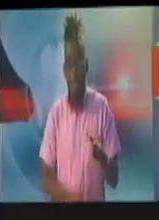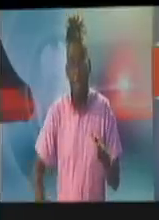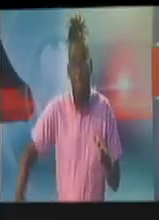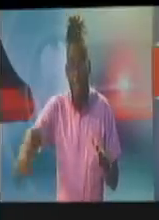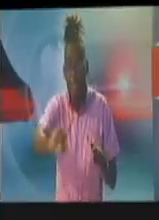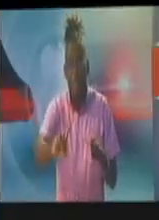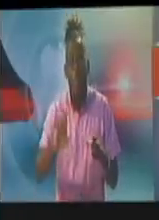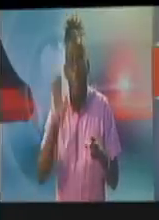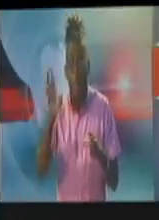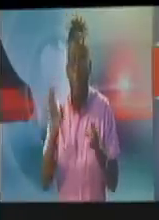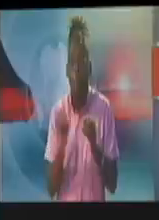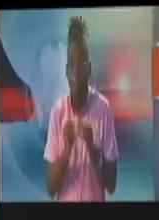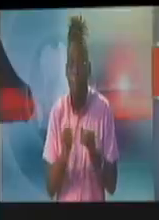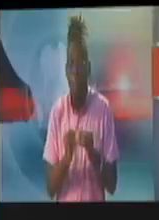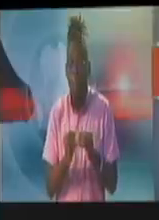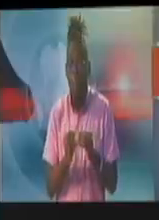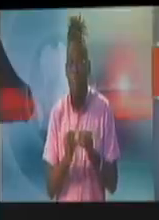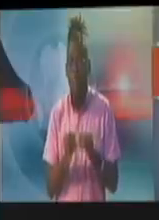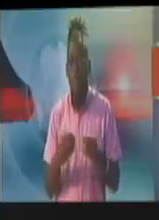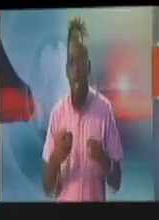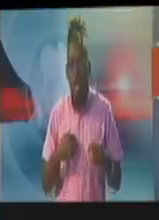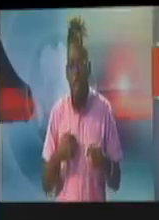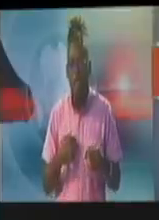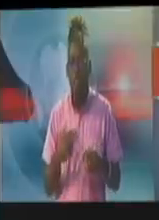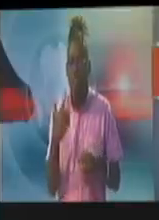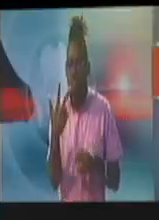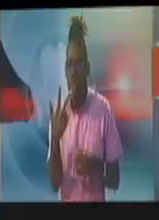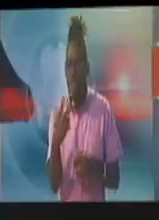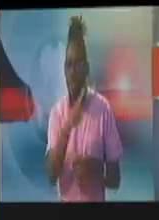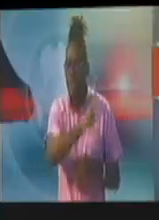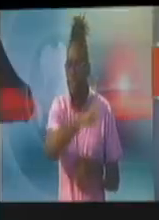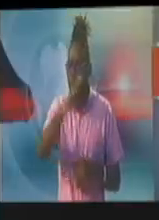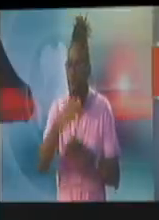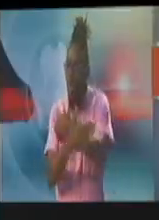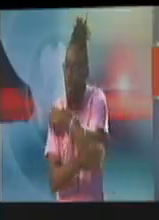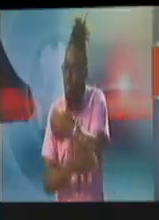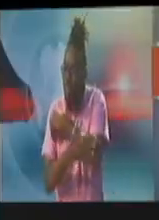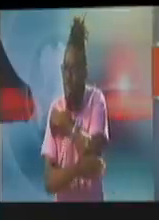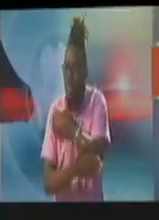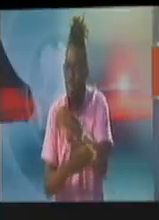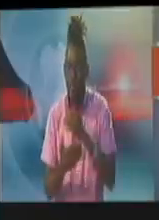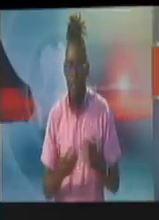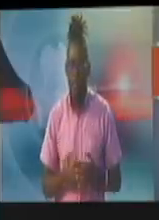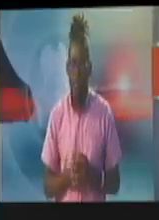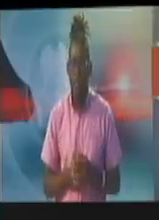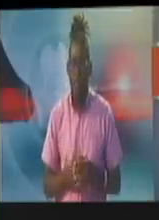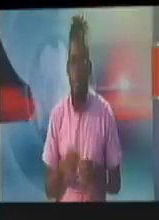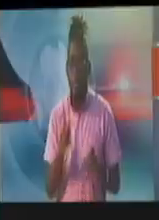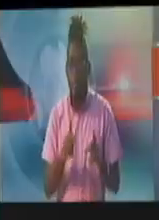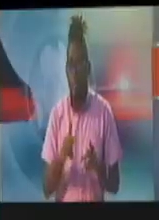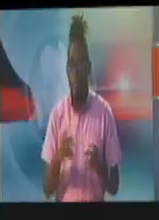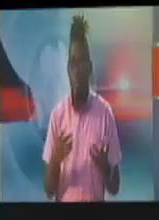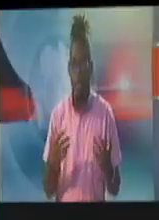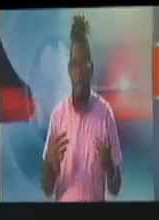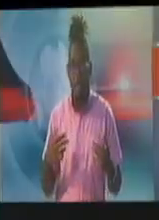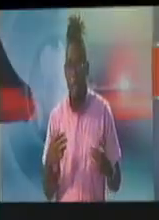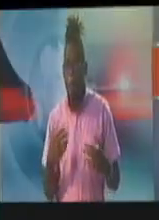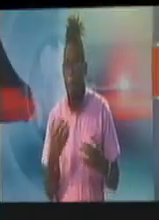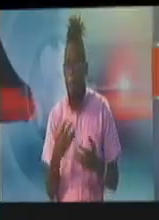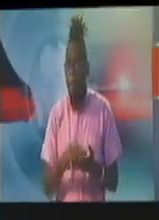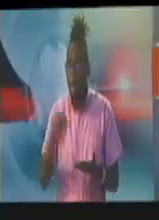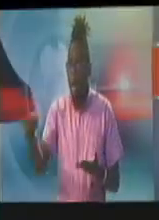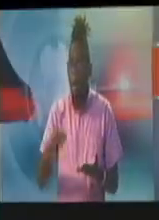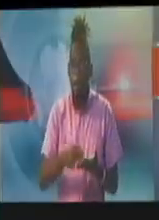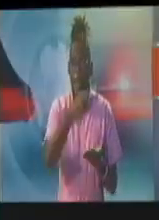to three countries, the Cayman Islands, for instance, their population is 60,000 and they've purchased 200,000